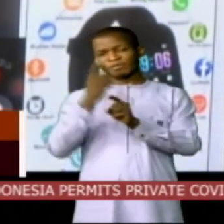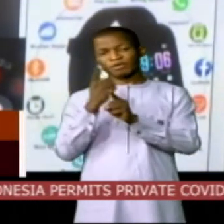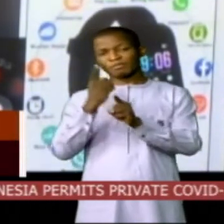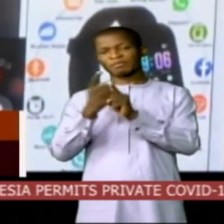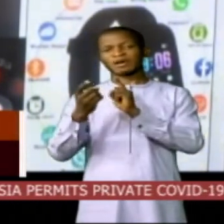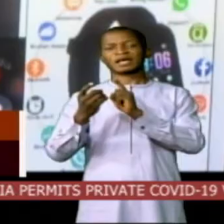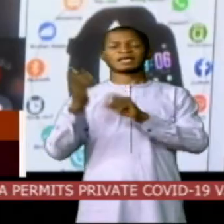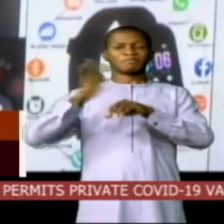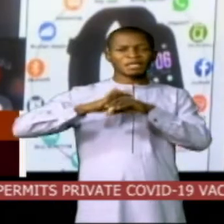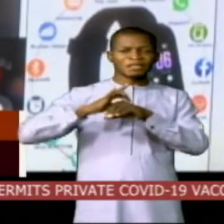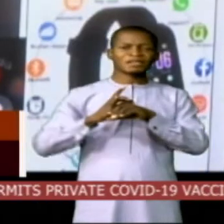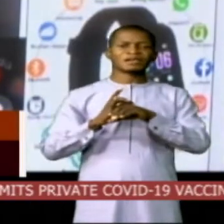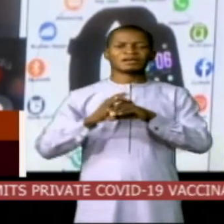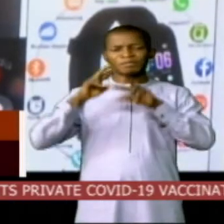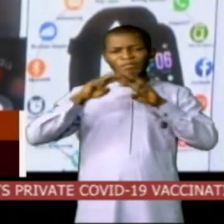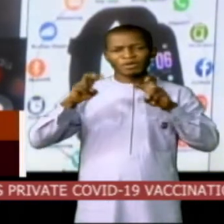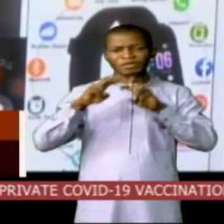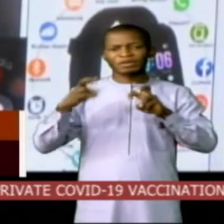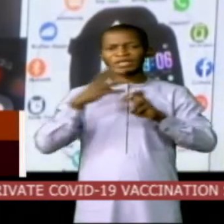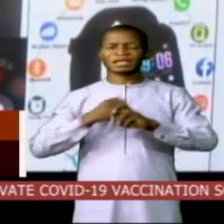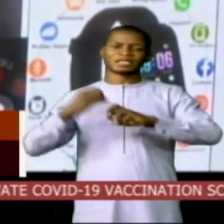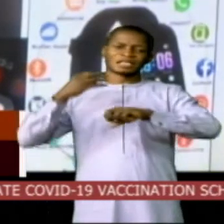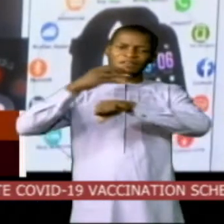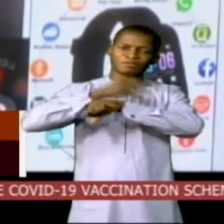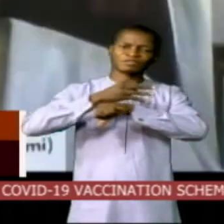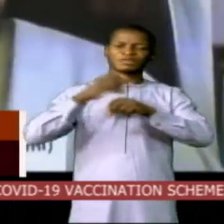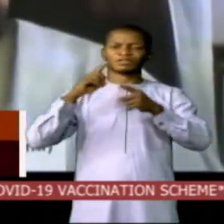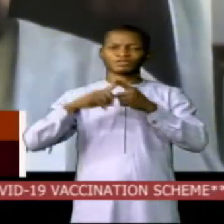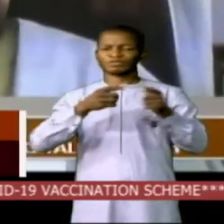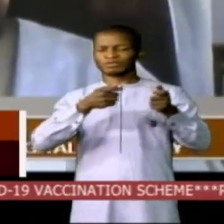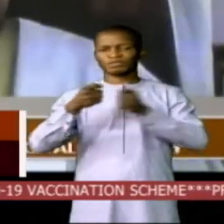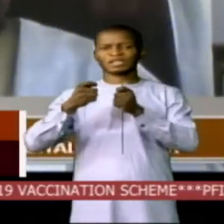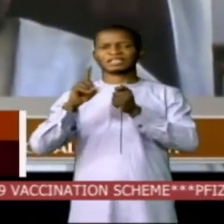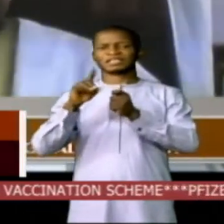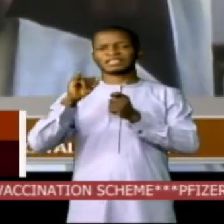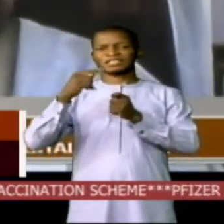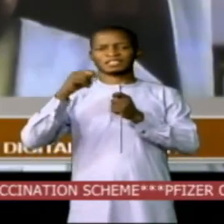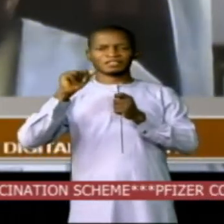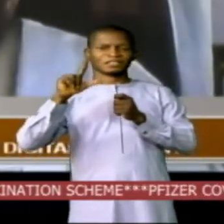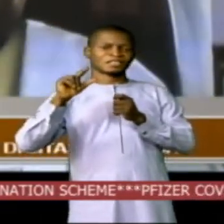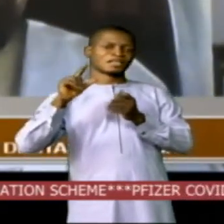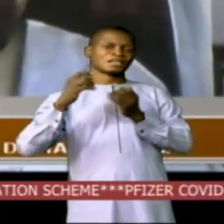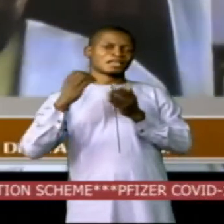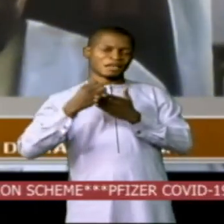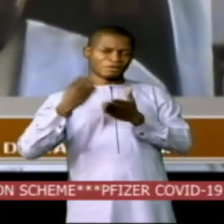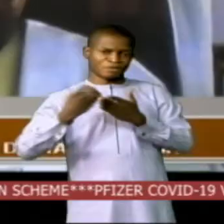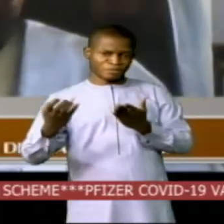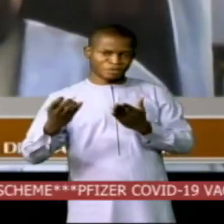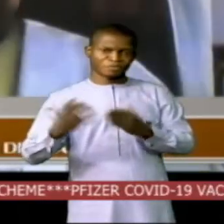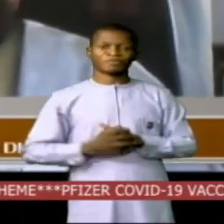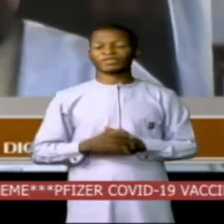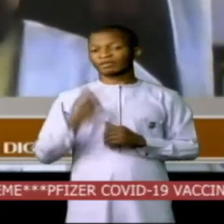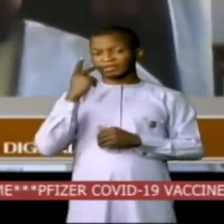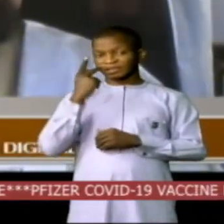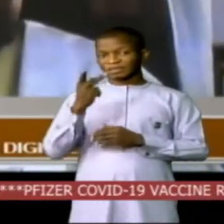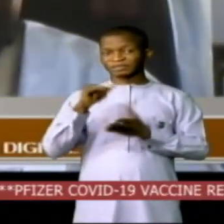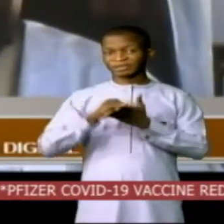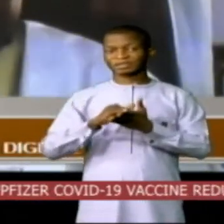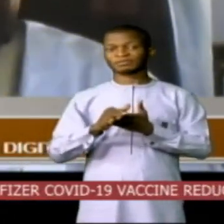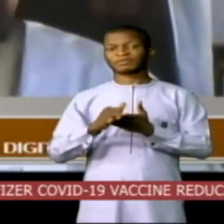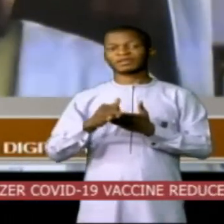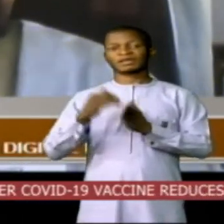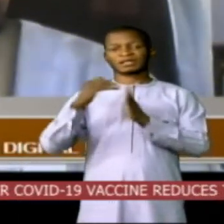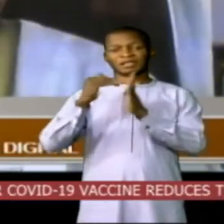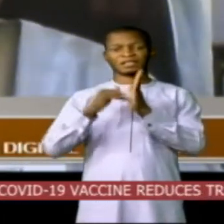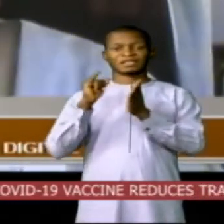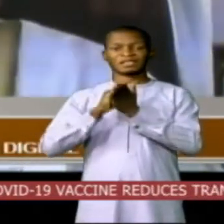implementation, monitoring and enforcement to drive the digital economy. You will come up with some recommendations that will guide the federal government